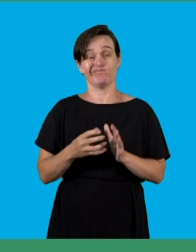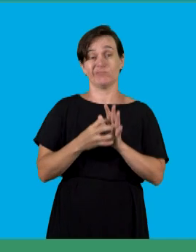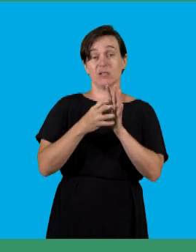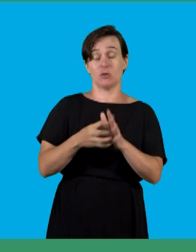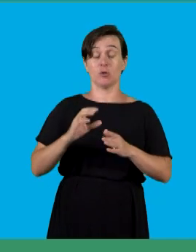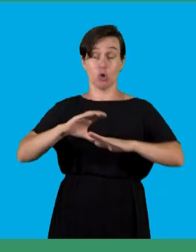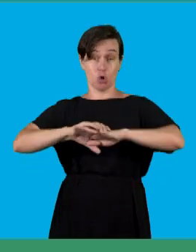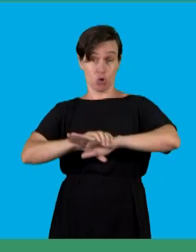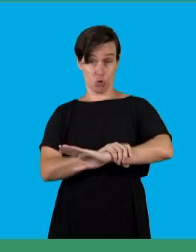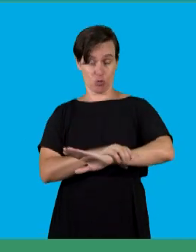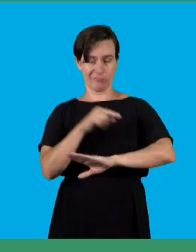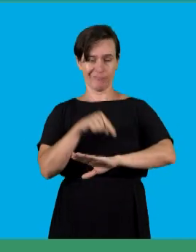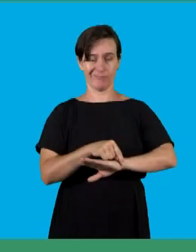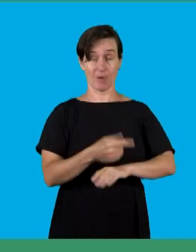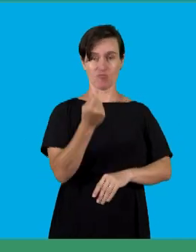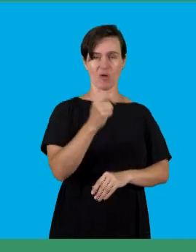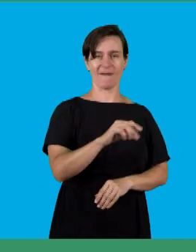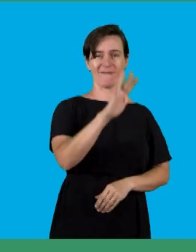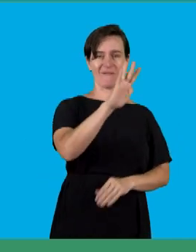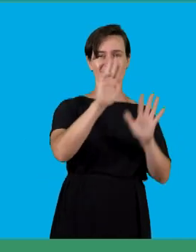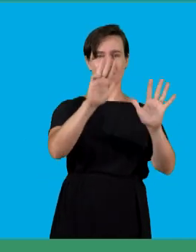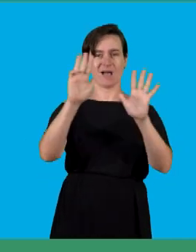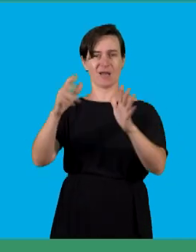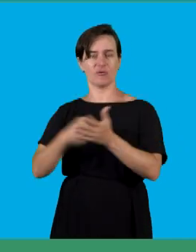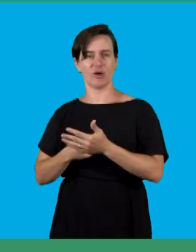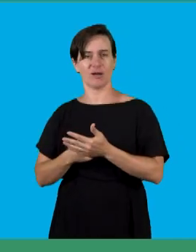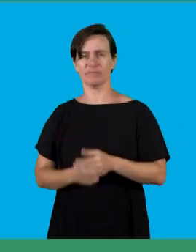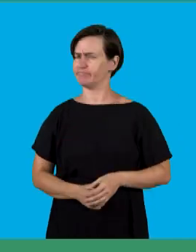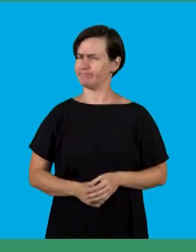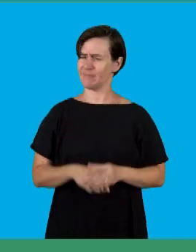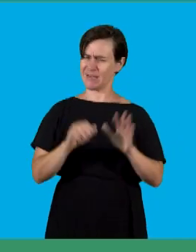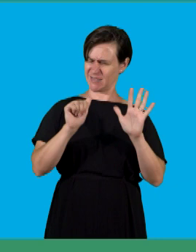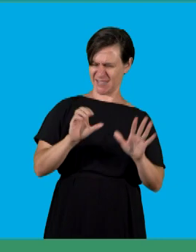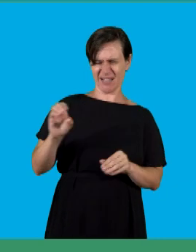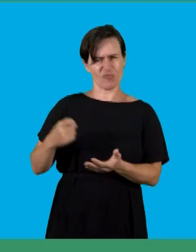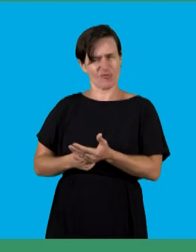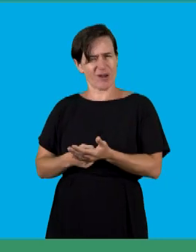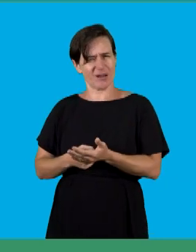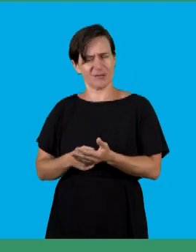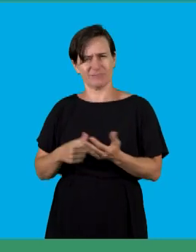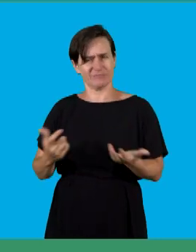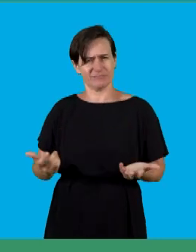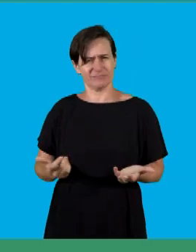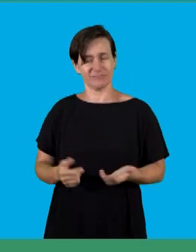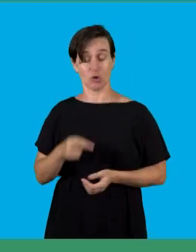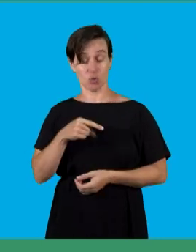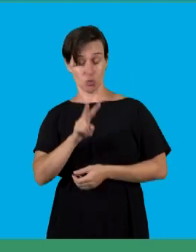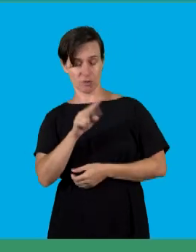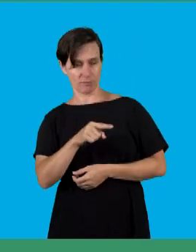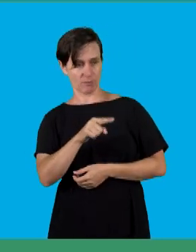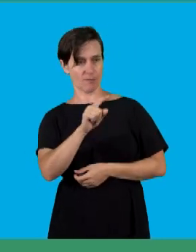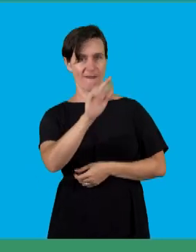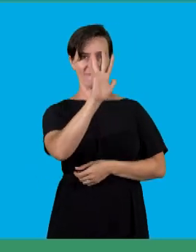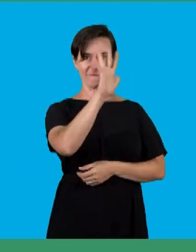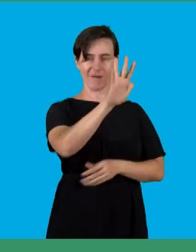An example is a shoe will cost 5.99 instead of 600 rands. Now the moment you